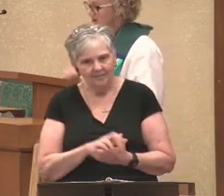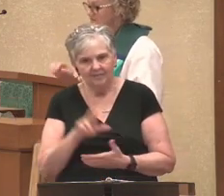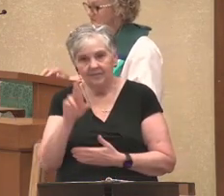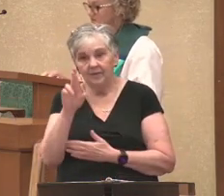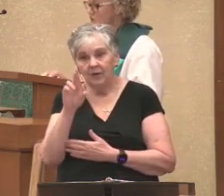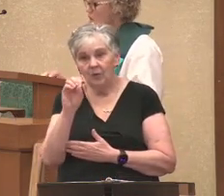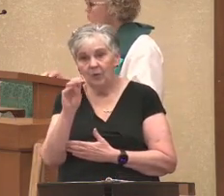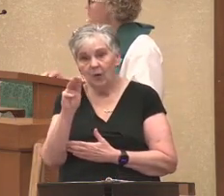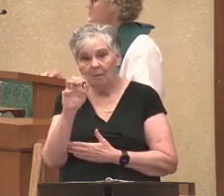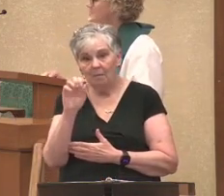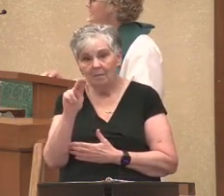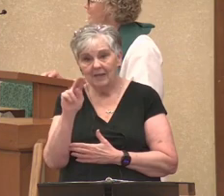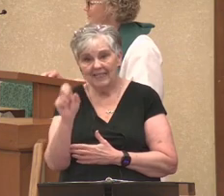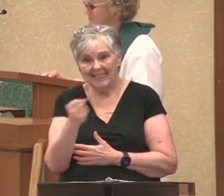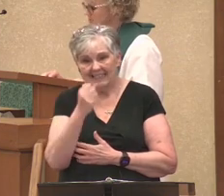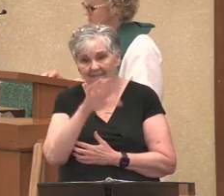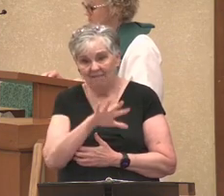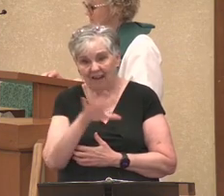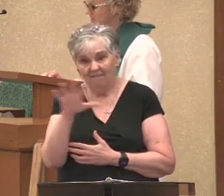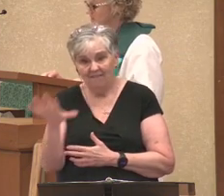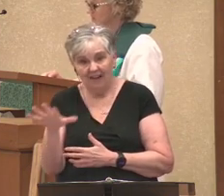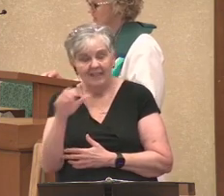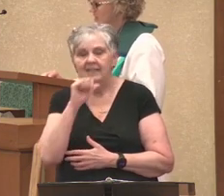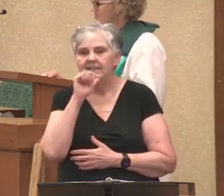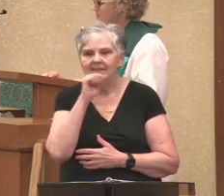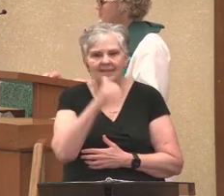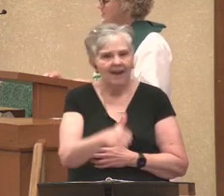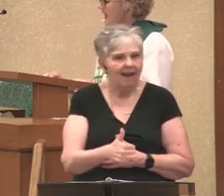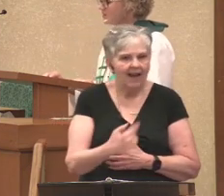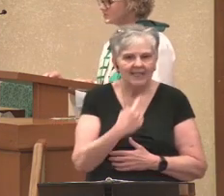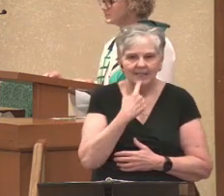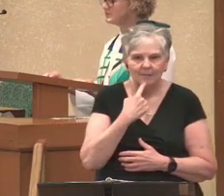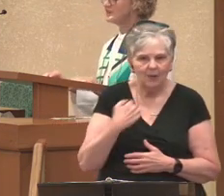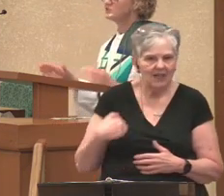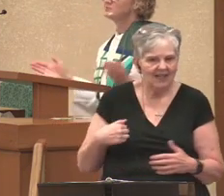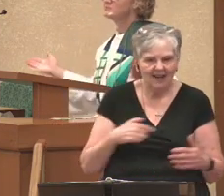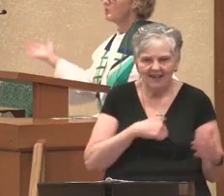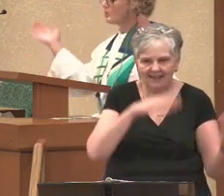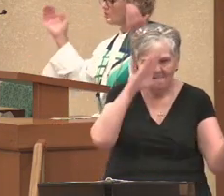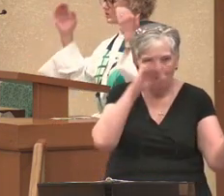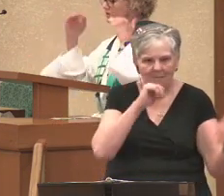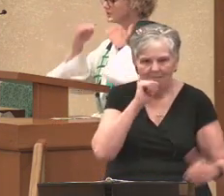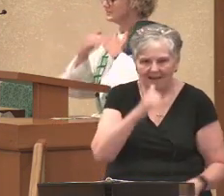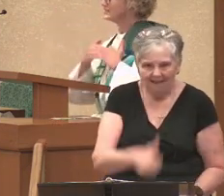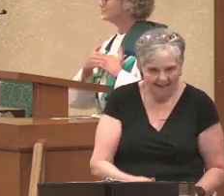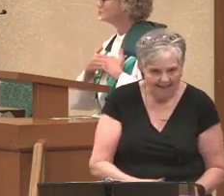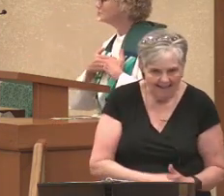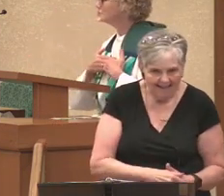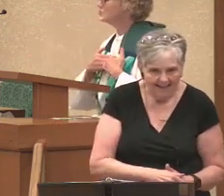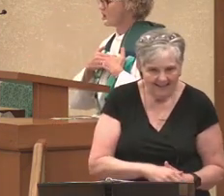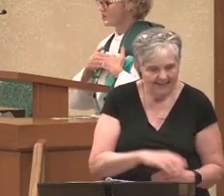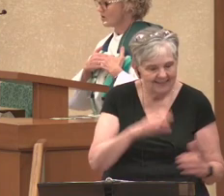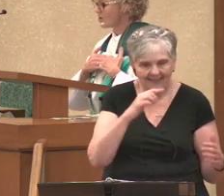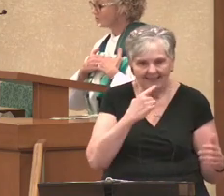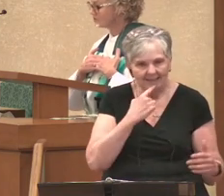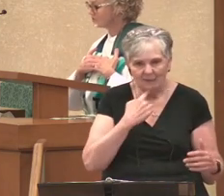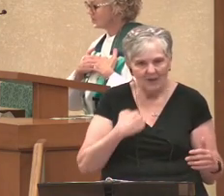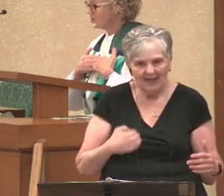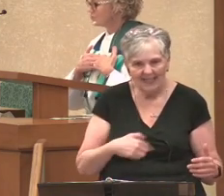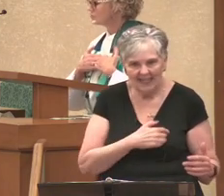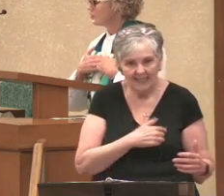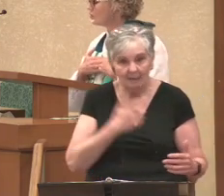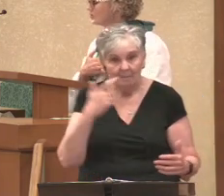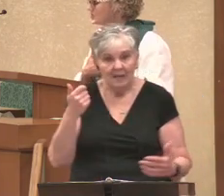Romans 5:5 says, hope does not disappoint us because God's love has been poured into our